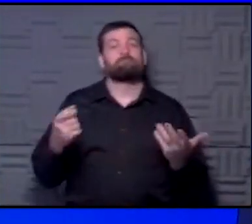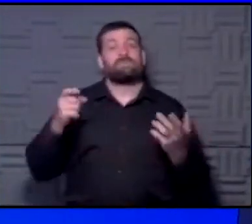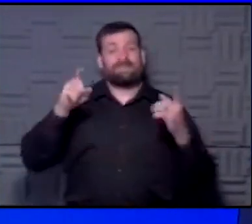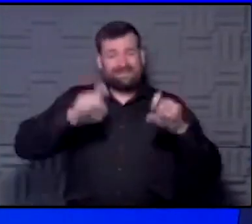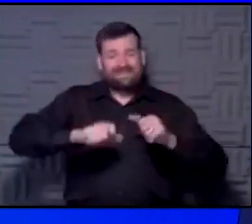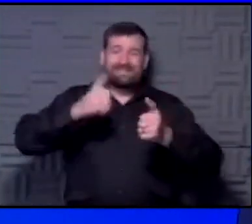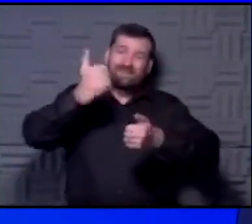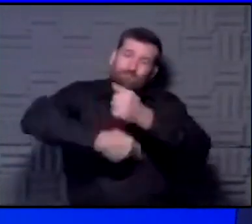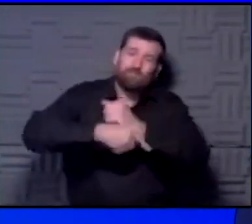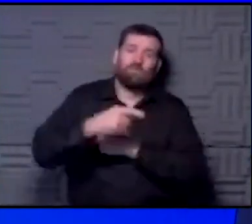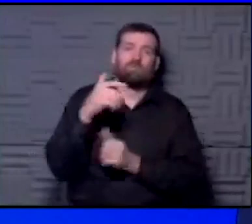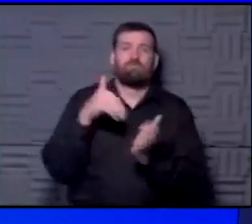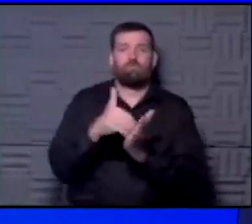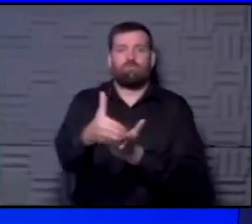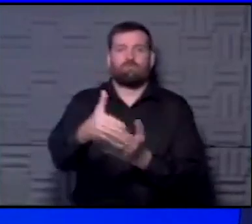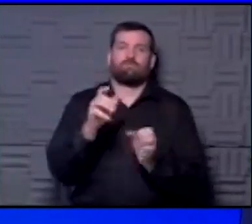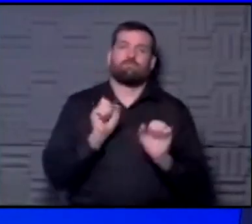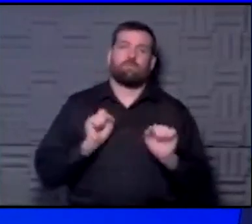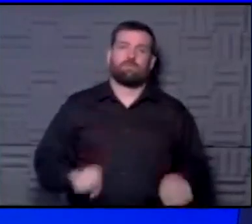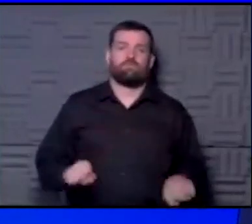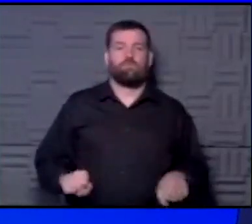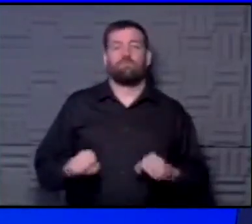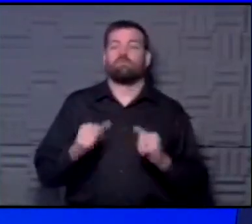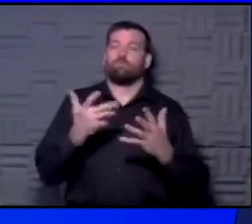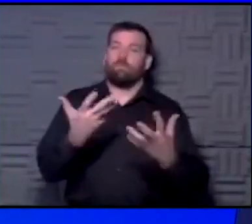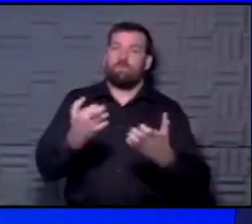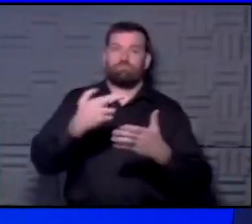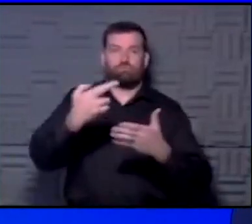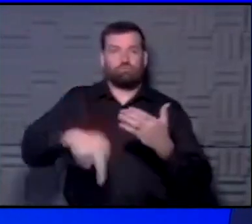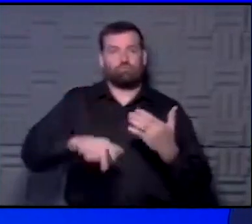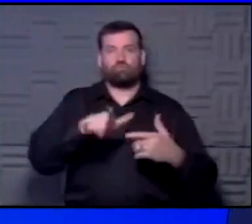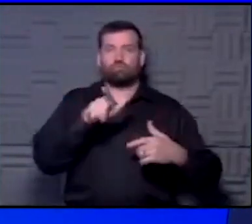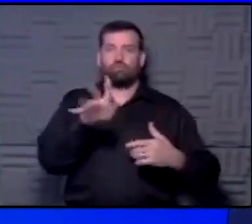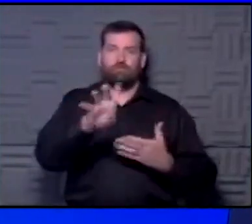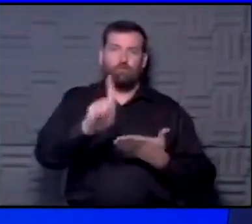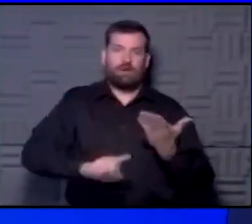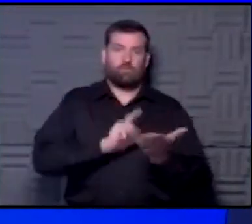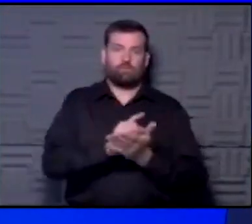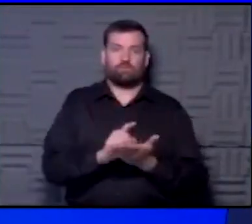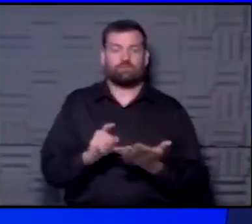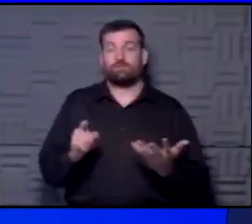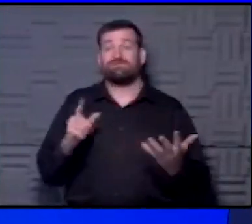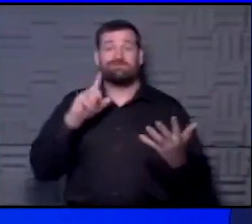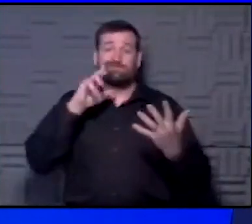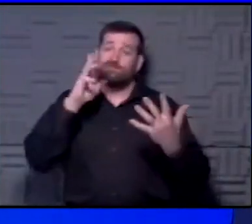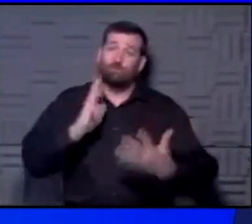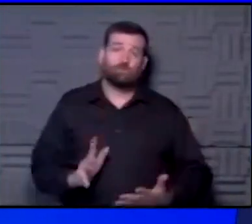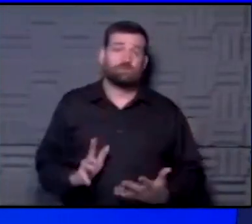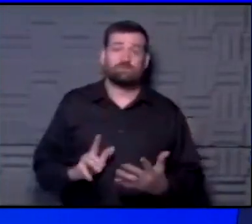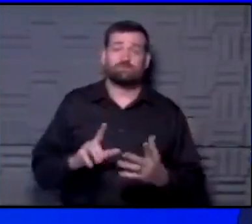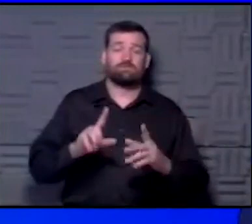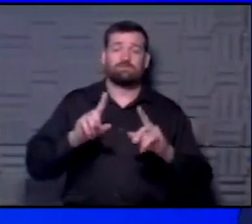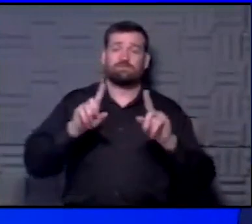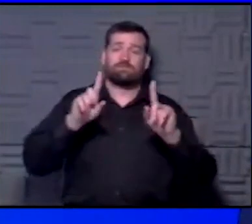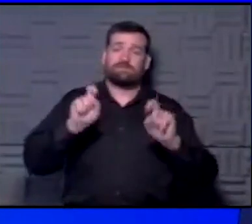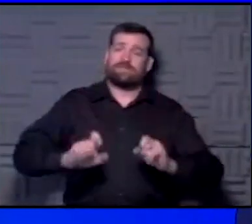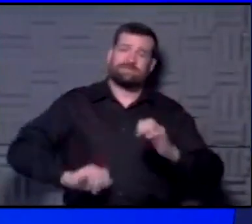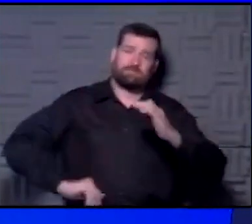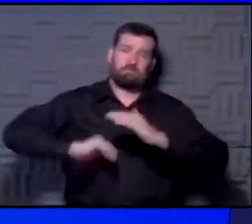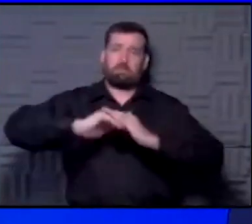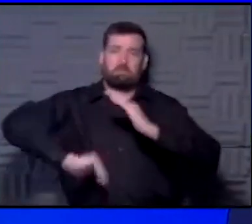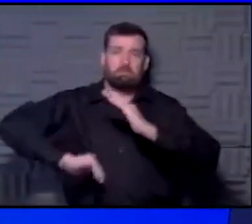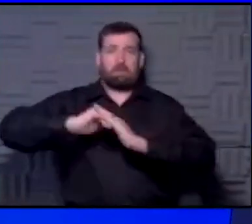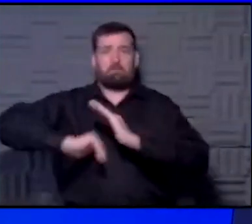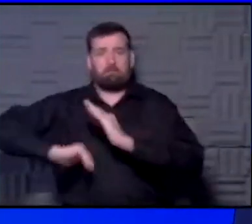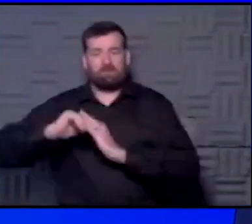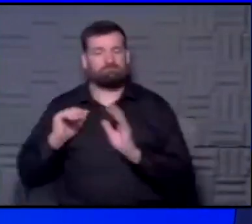as possible and get a result back within 24 hours. Unfortunately, we have had just testing capacity issues. So